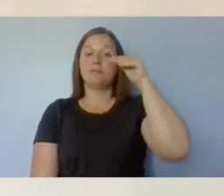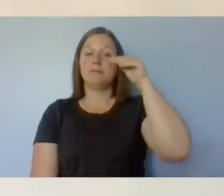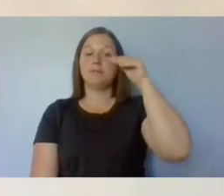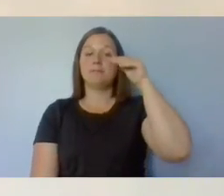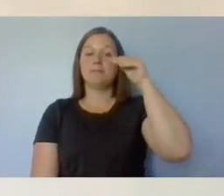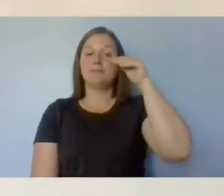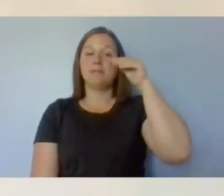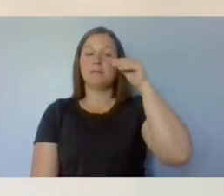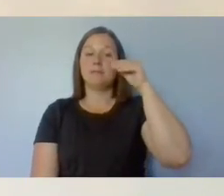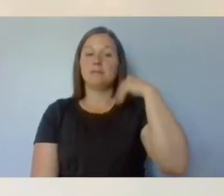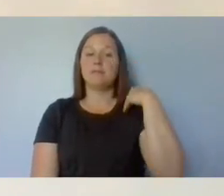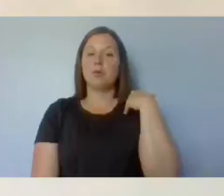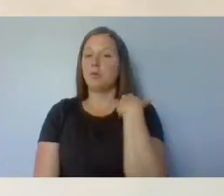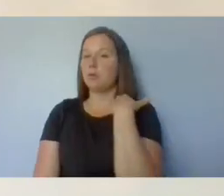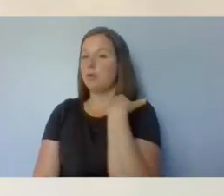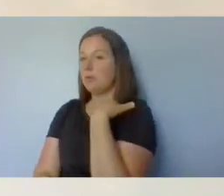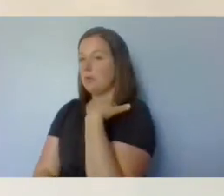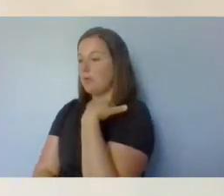and twist.